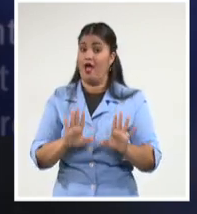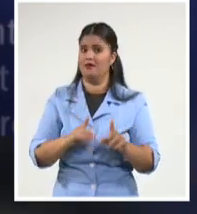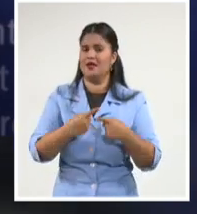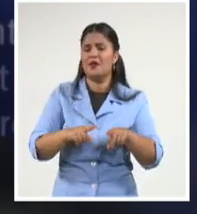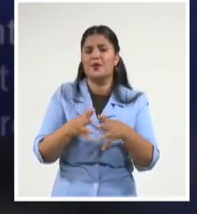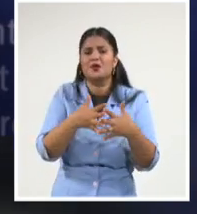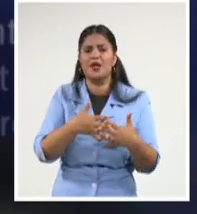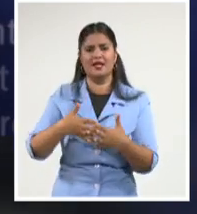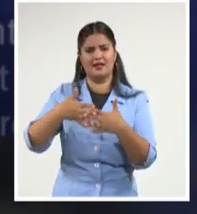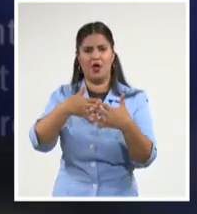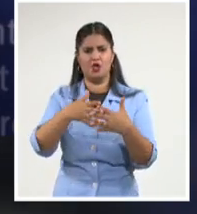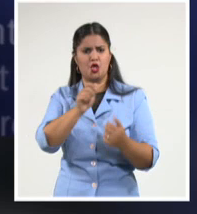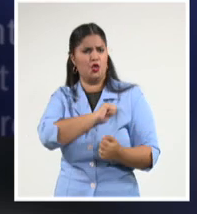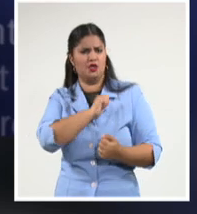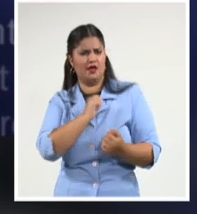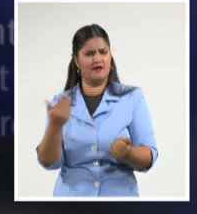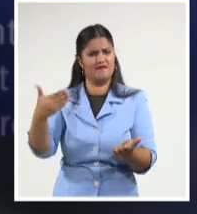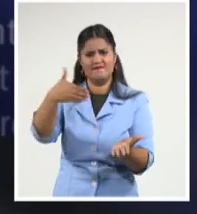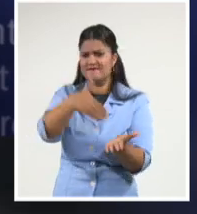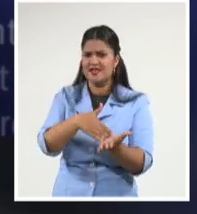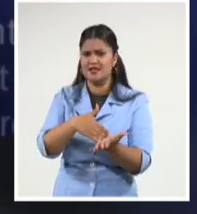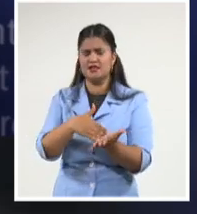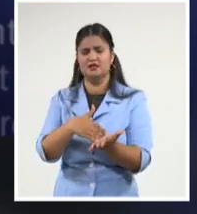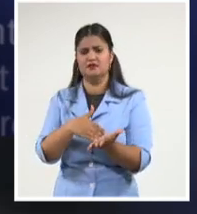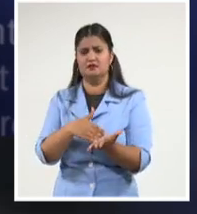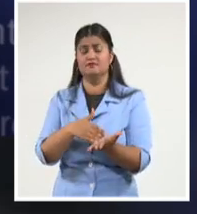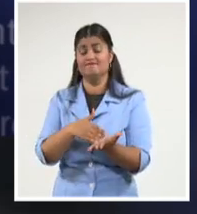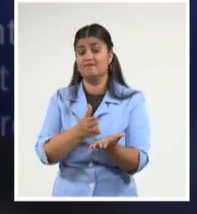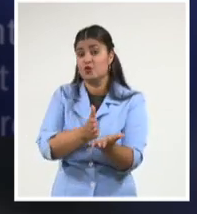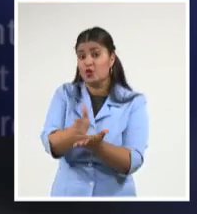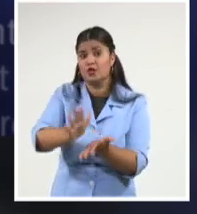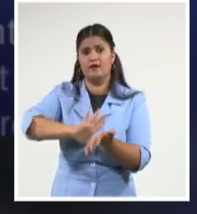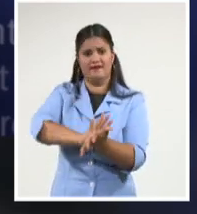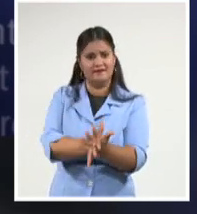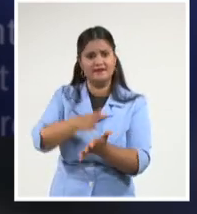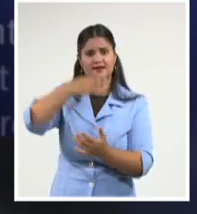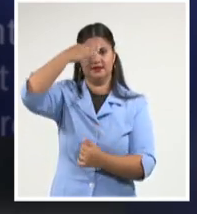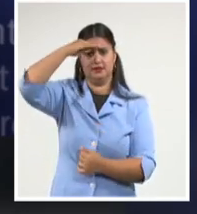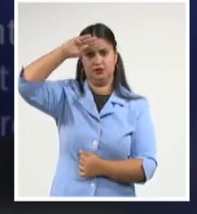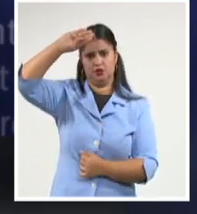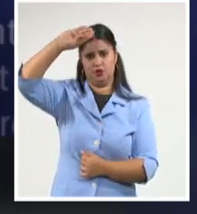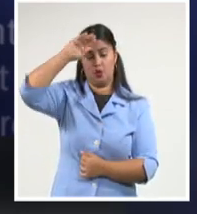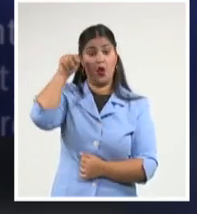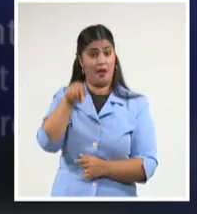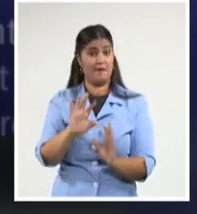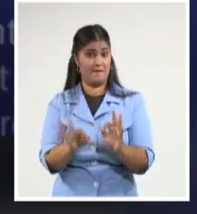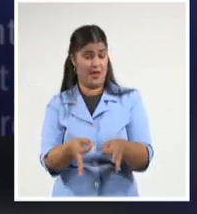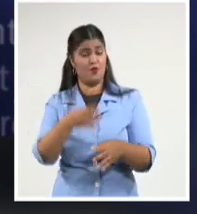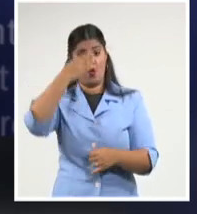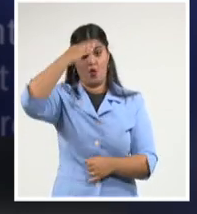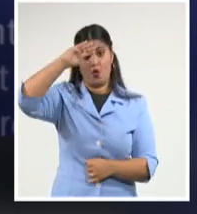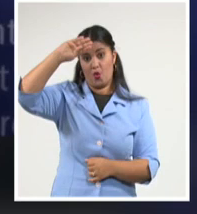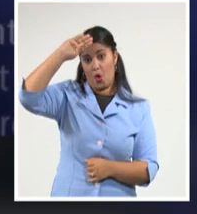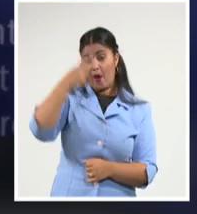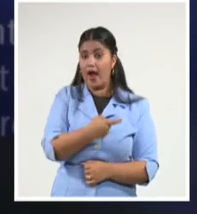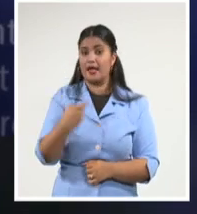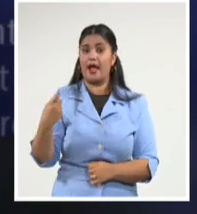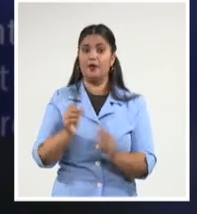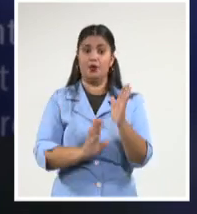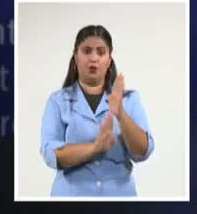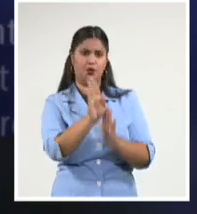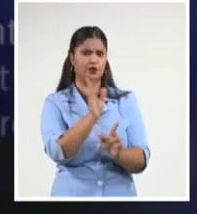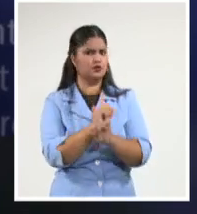Cuba have the right to follow the path of social development they chose to defend against